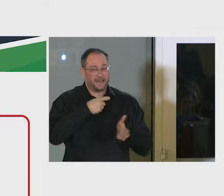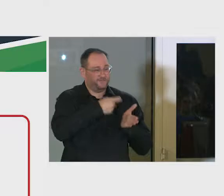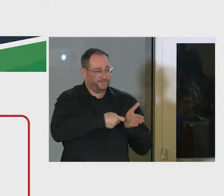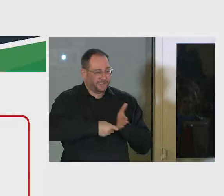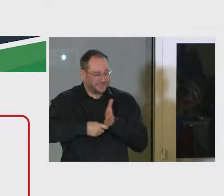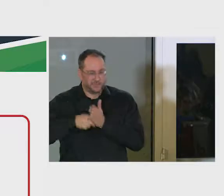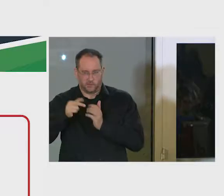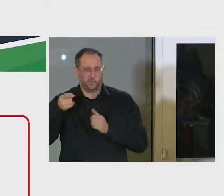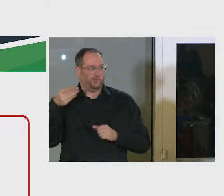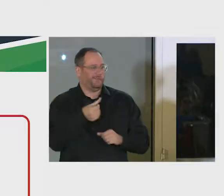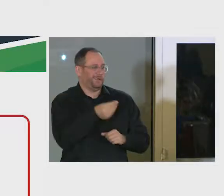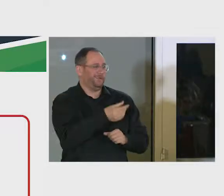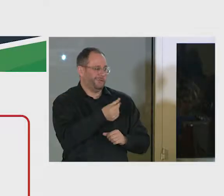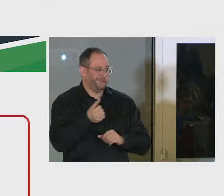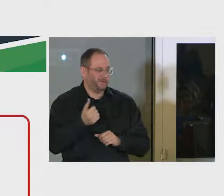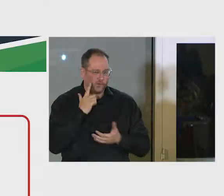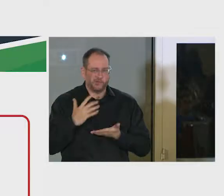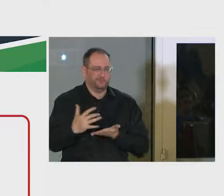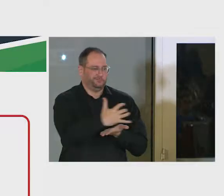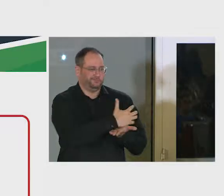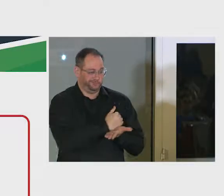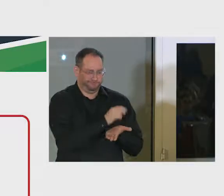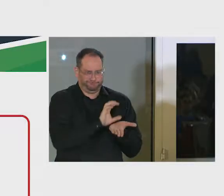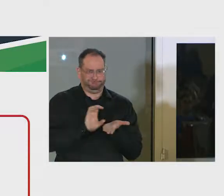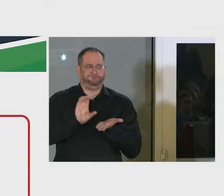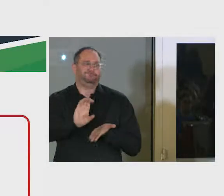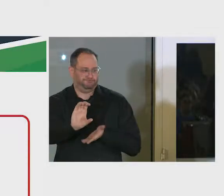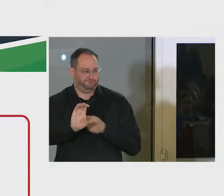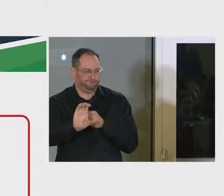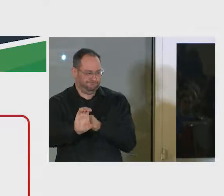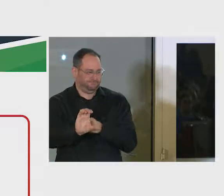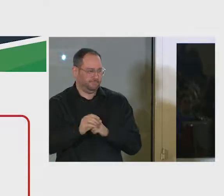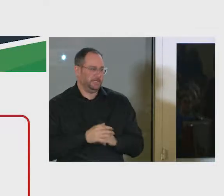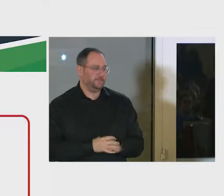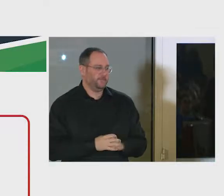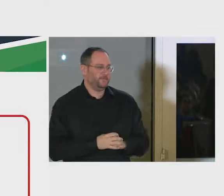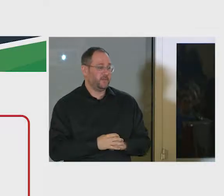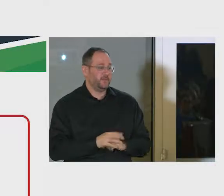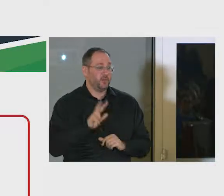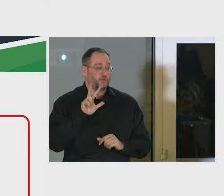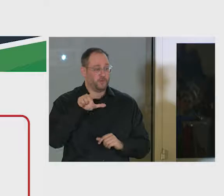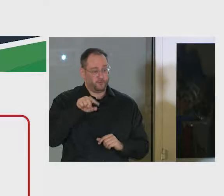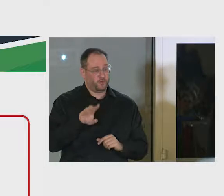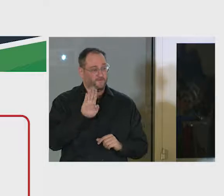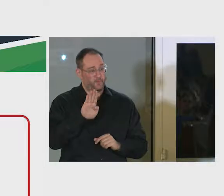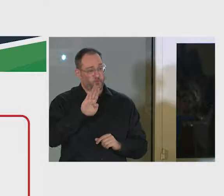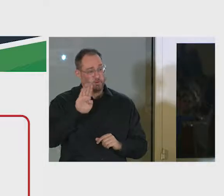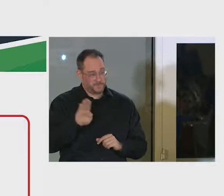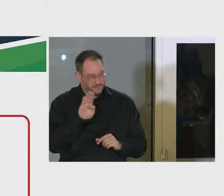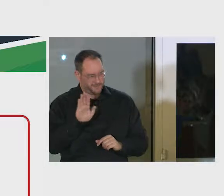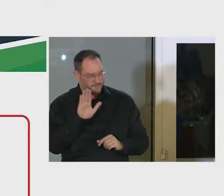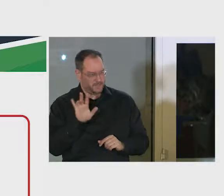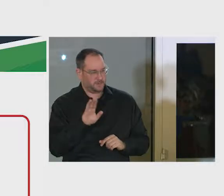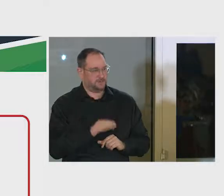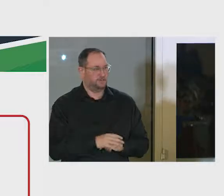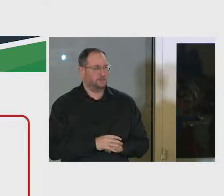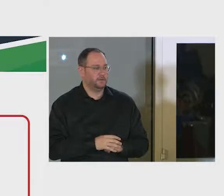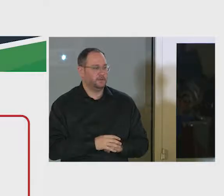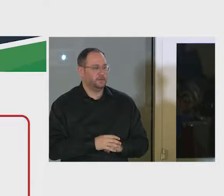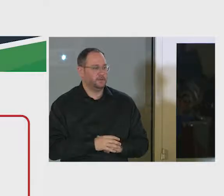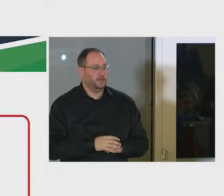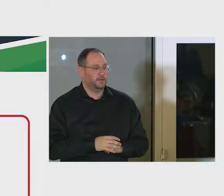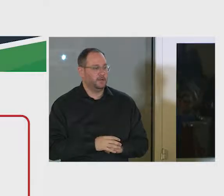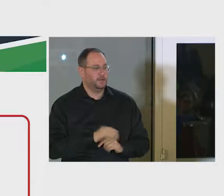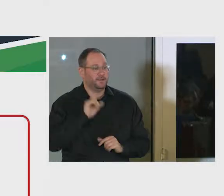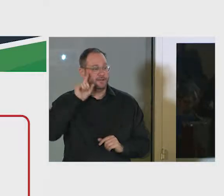our core services. There's $3.5 billion in federal grants, payments, and Medicaid. A really large portion of that, about